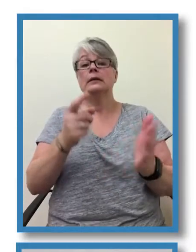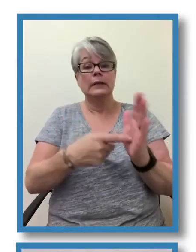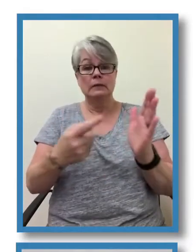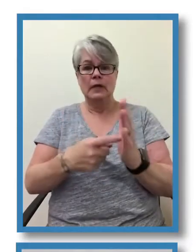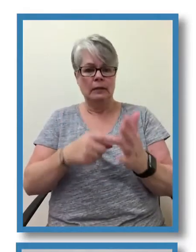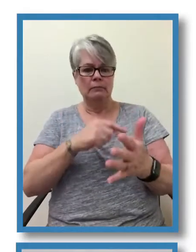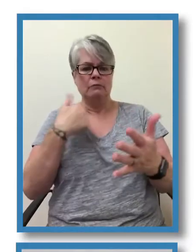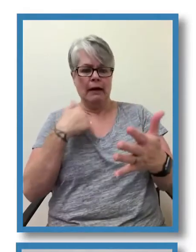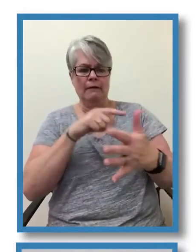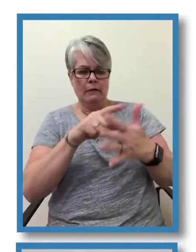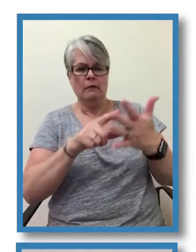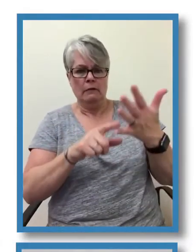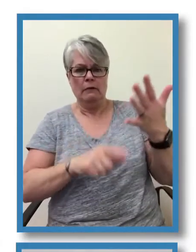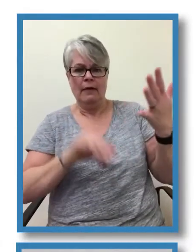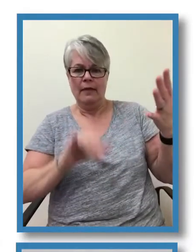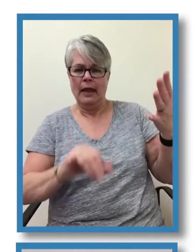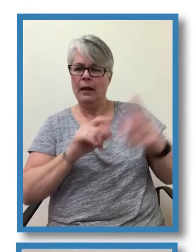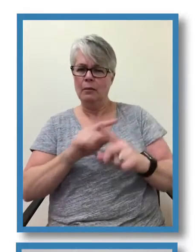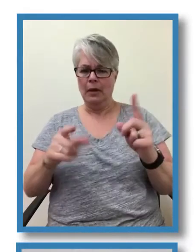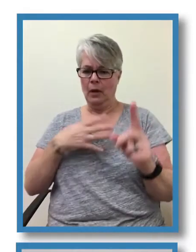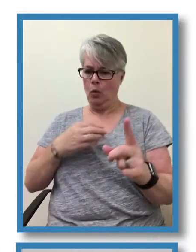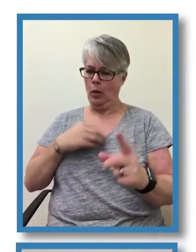individuals.